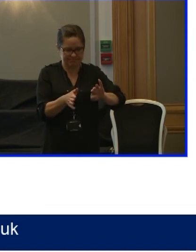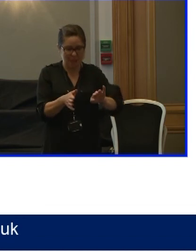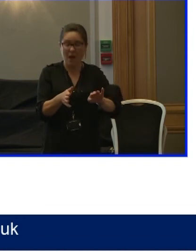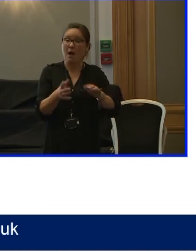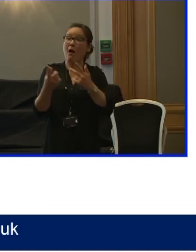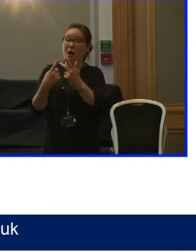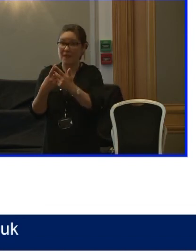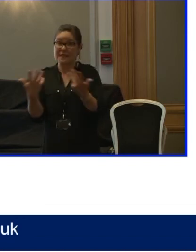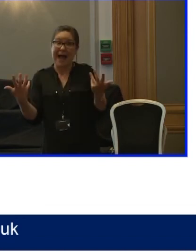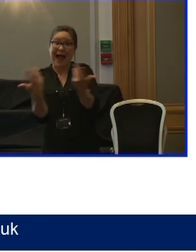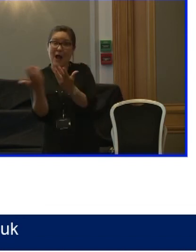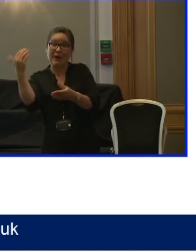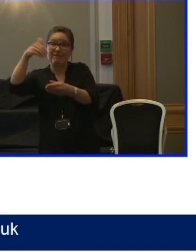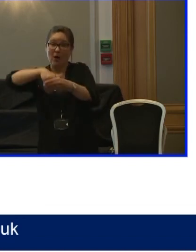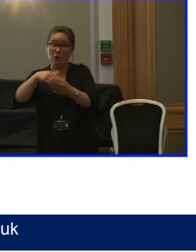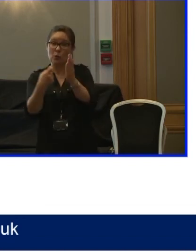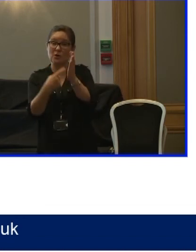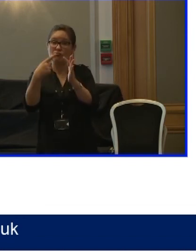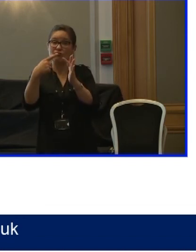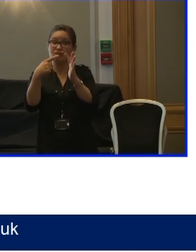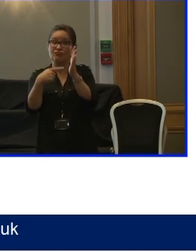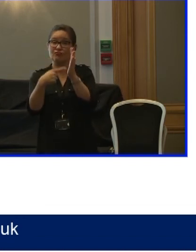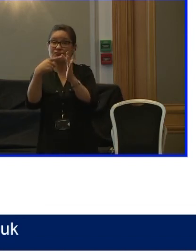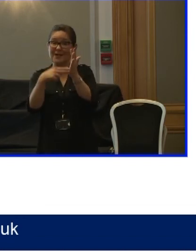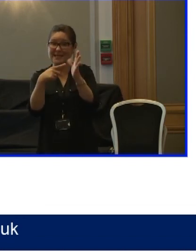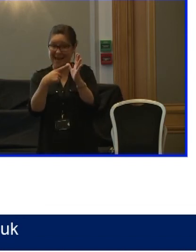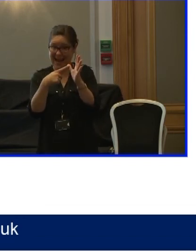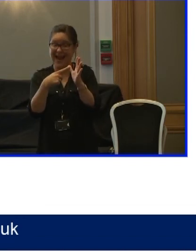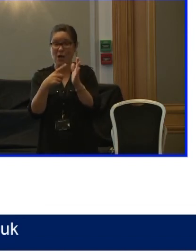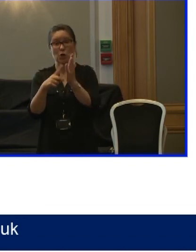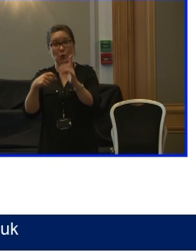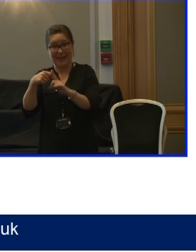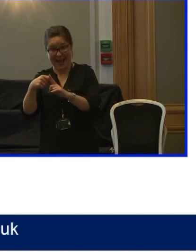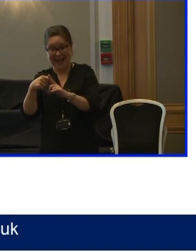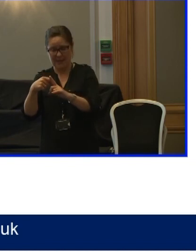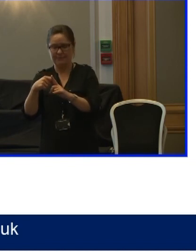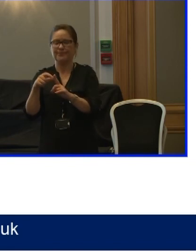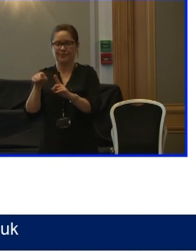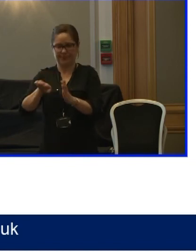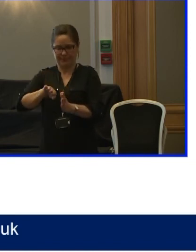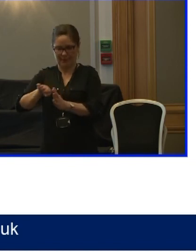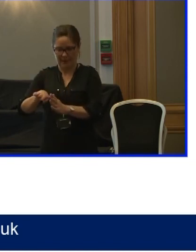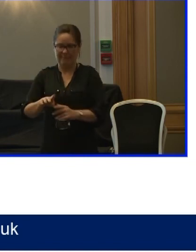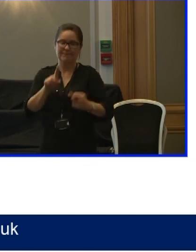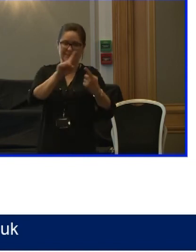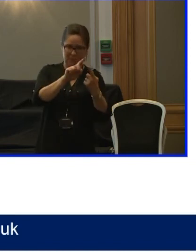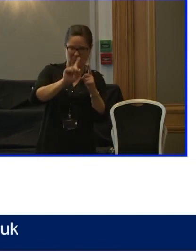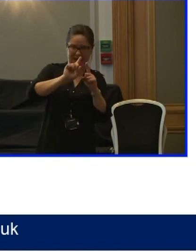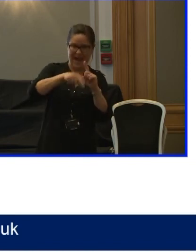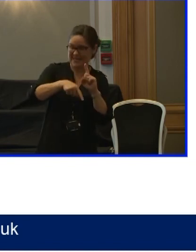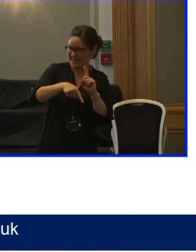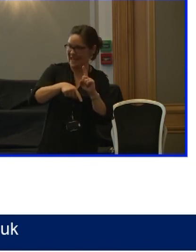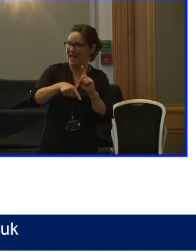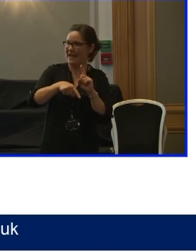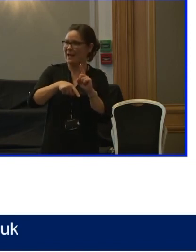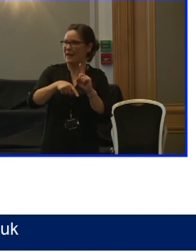So I think there was a question about how maybe to speed up a referral into an ophthalmic clinic and how people can get more information about Retina UK. Is that